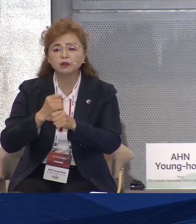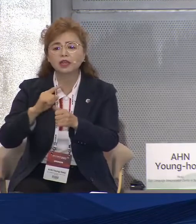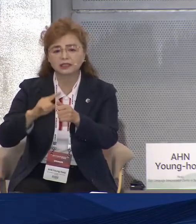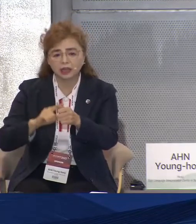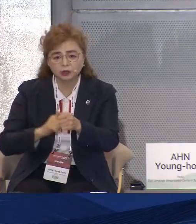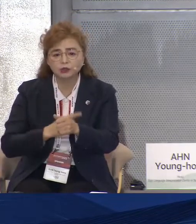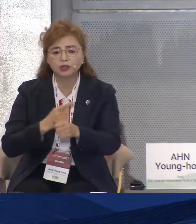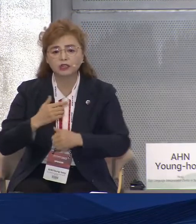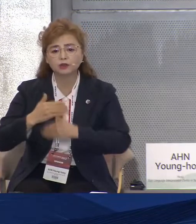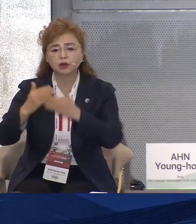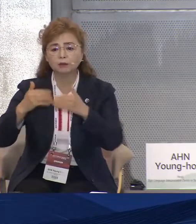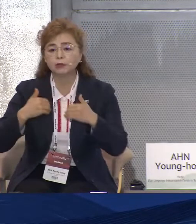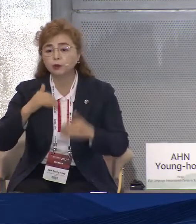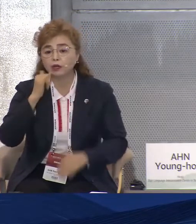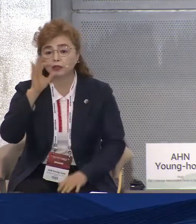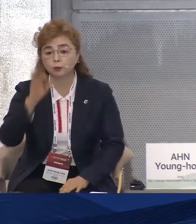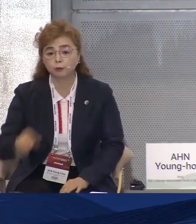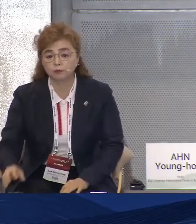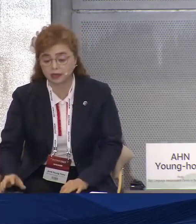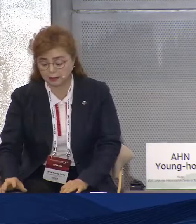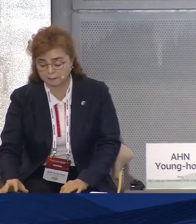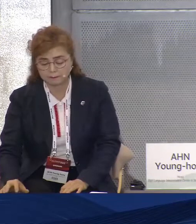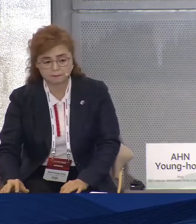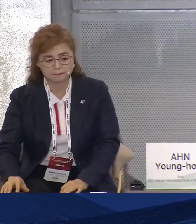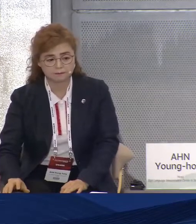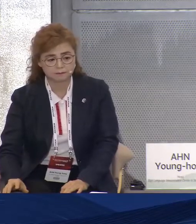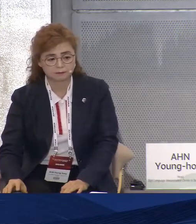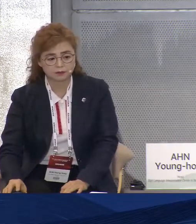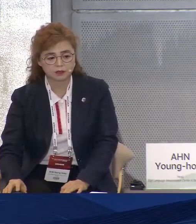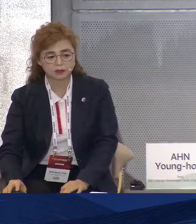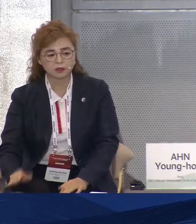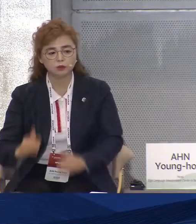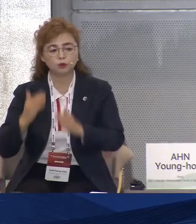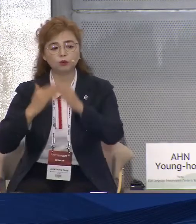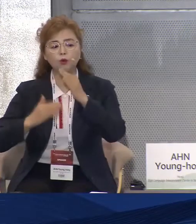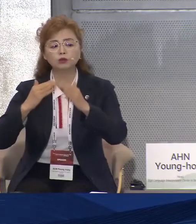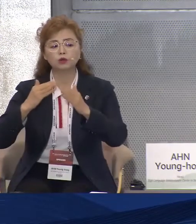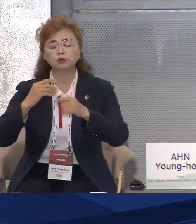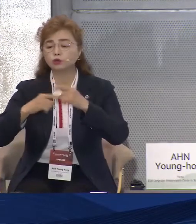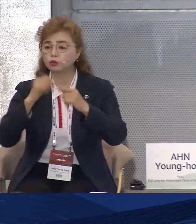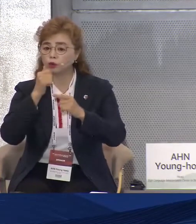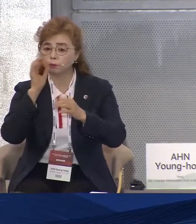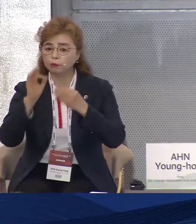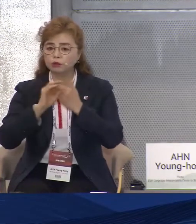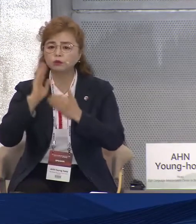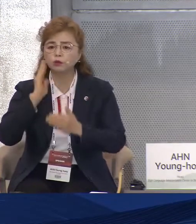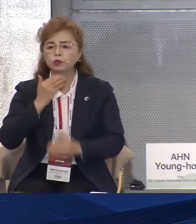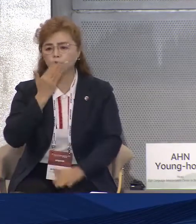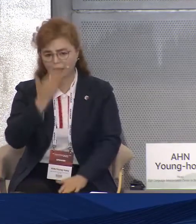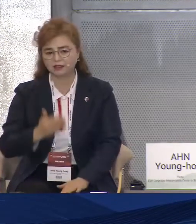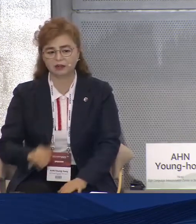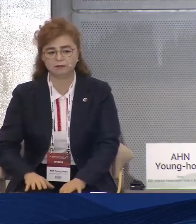friends be with these students with hearing loss.